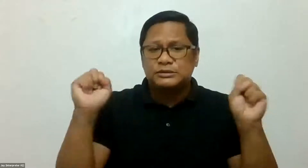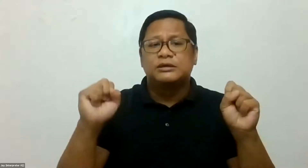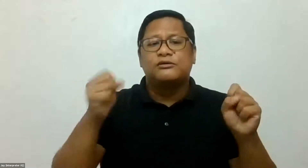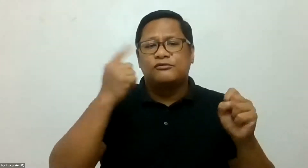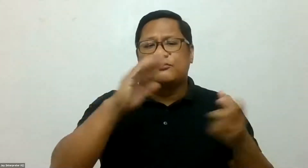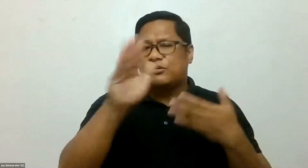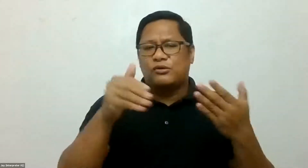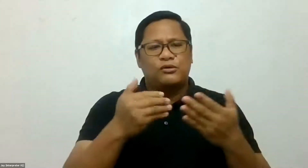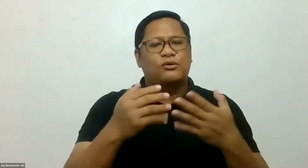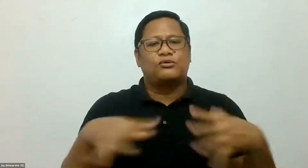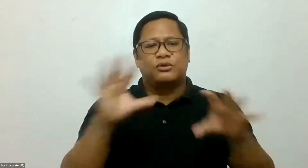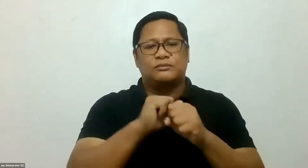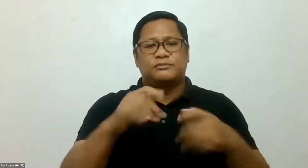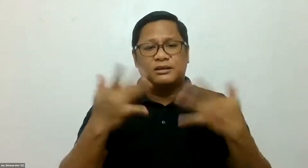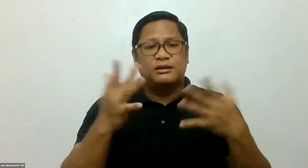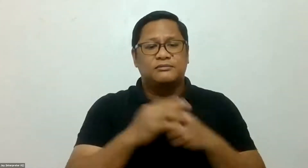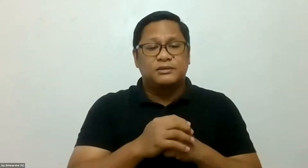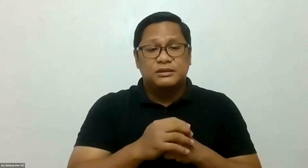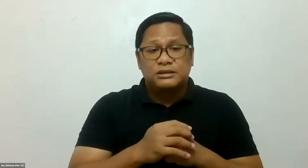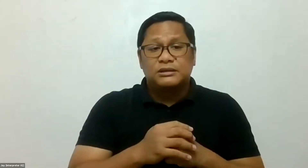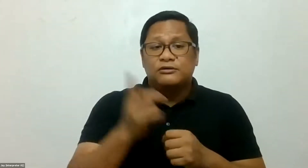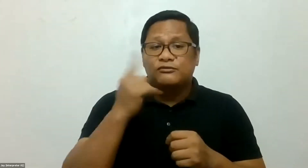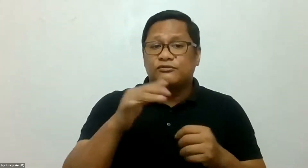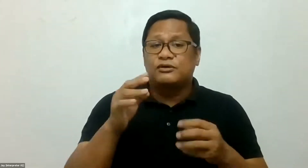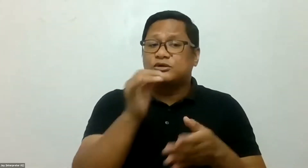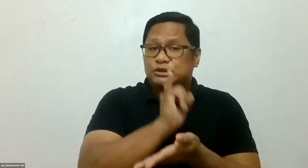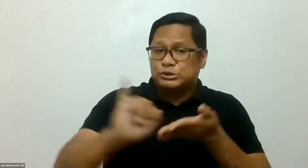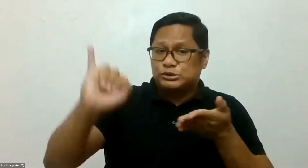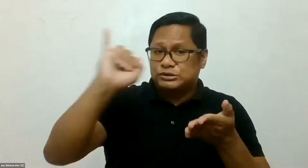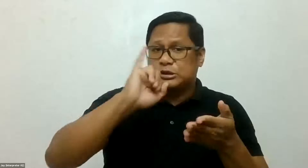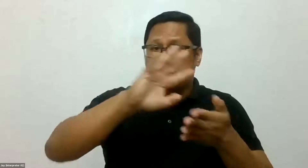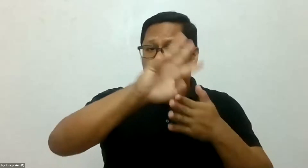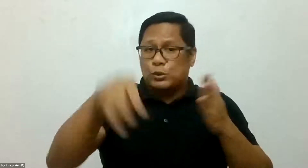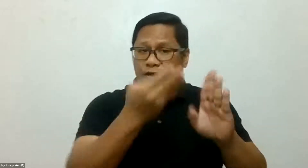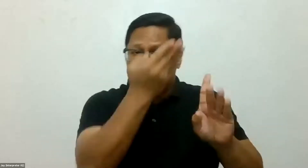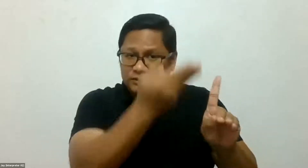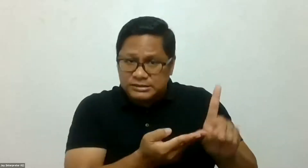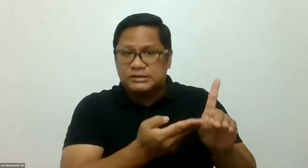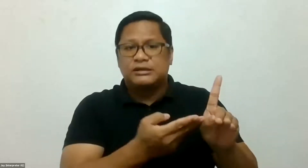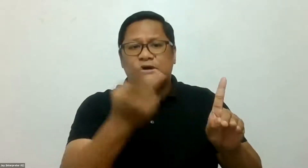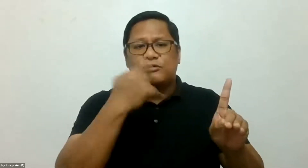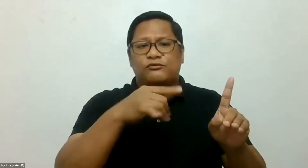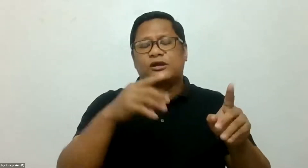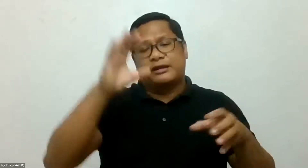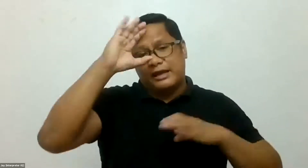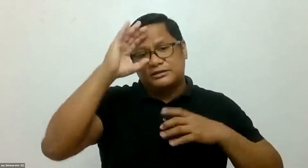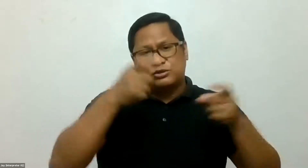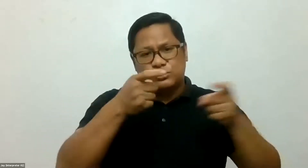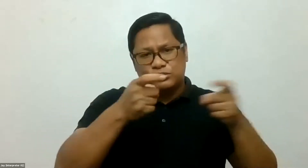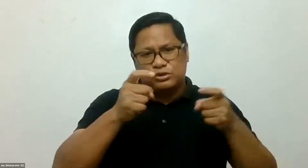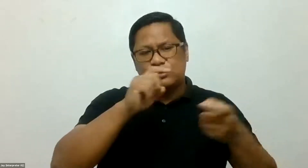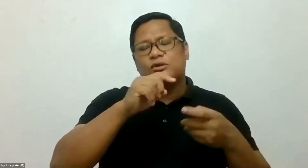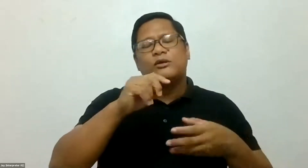life. It aims to institutionalize a holistic and integrated cancer control program for all